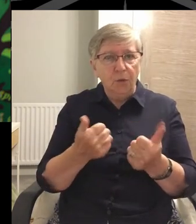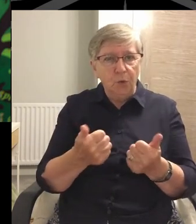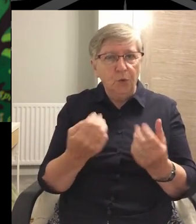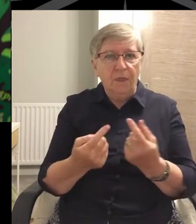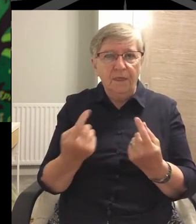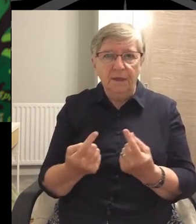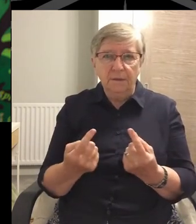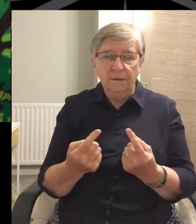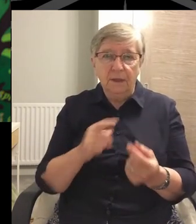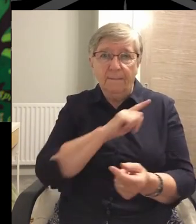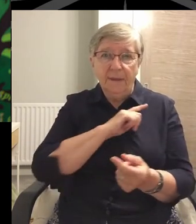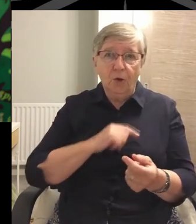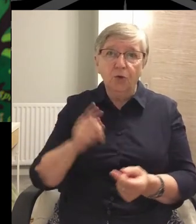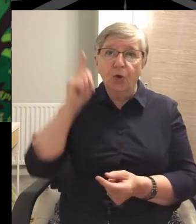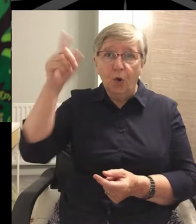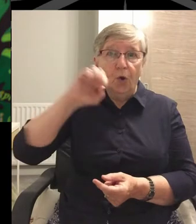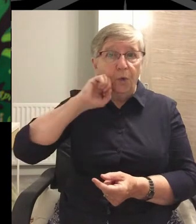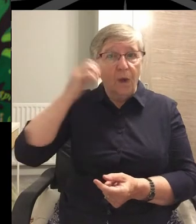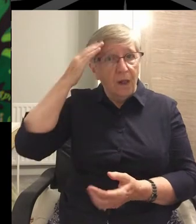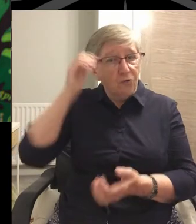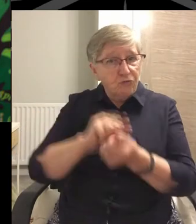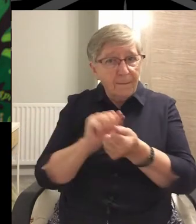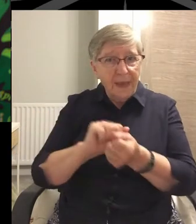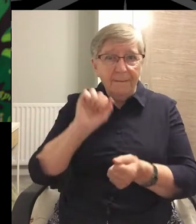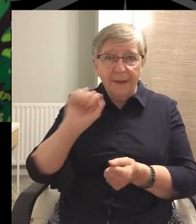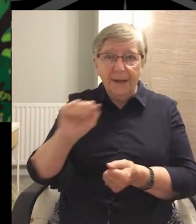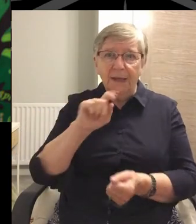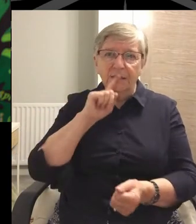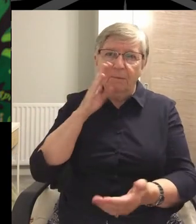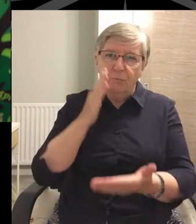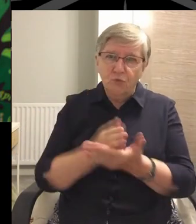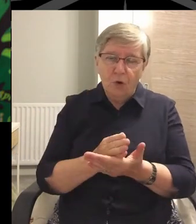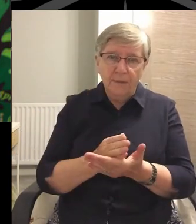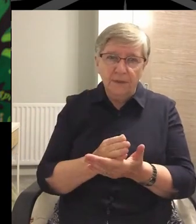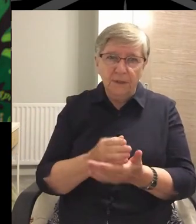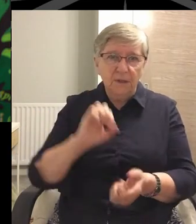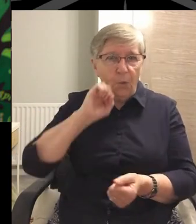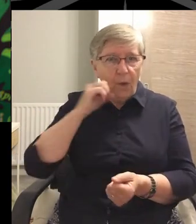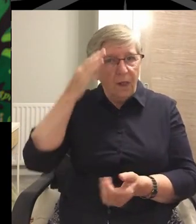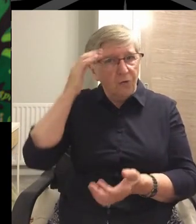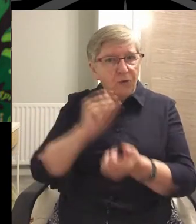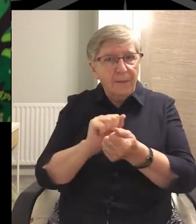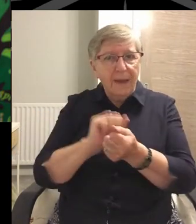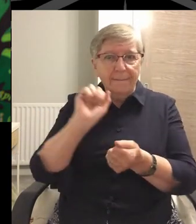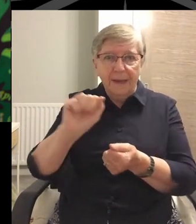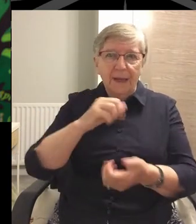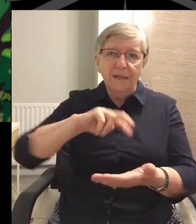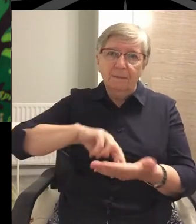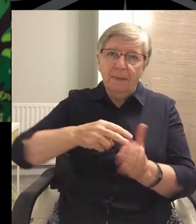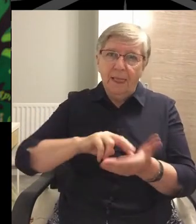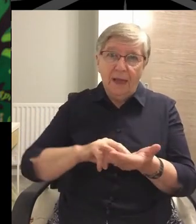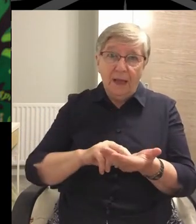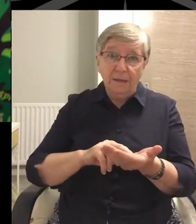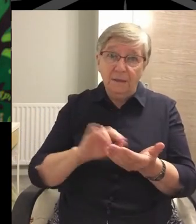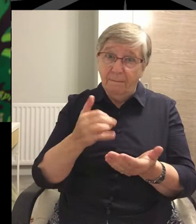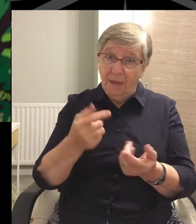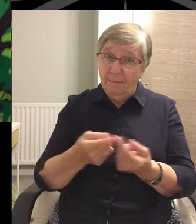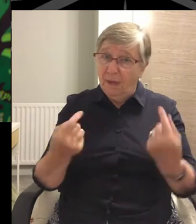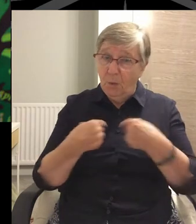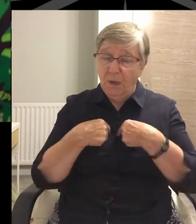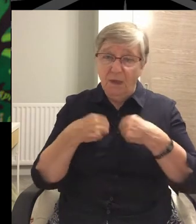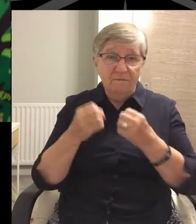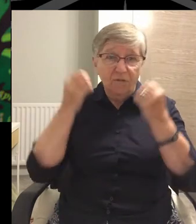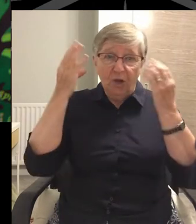undeserved. Because God will remember his promises, verse 60. He will remember his purposes, even if